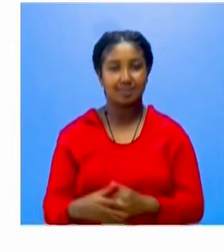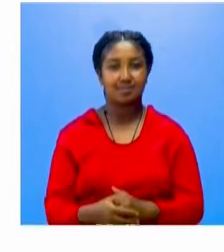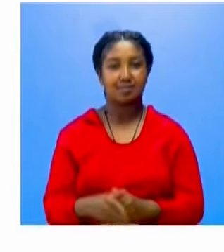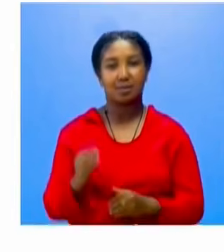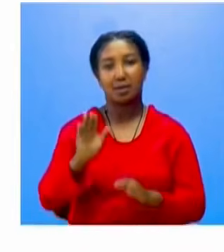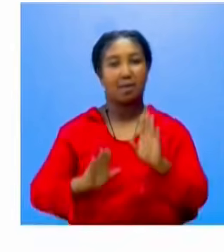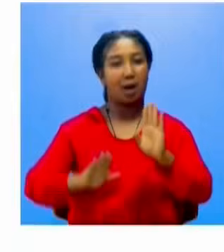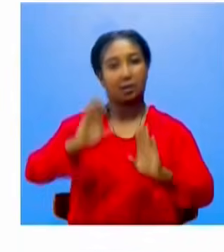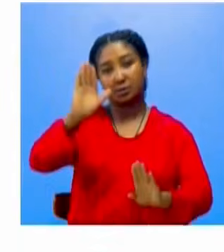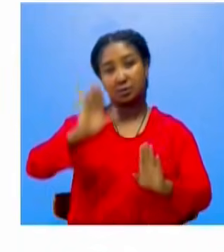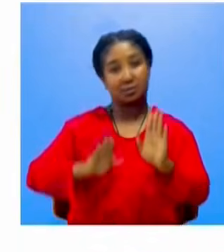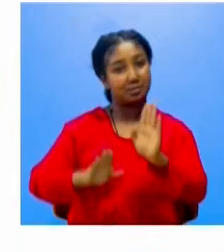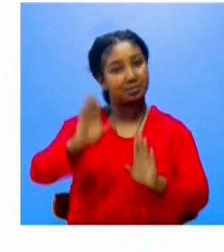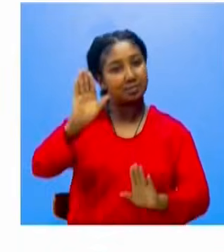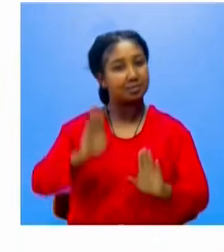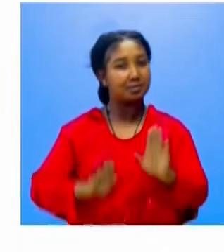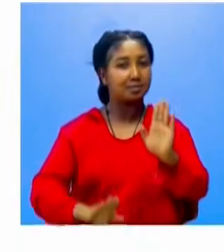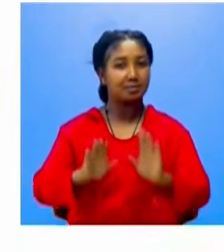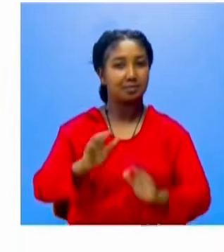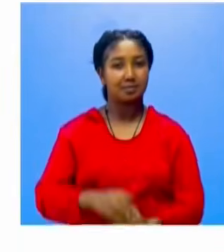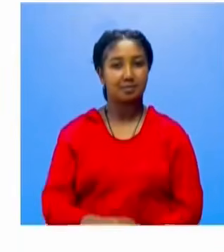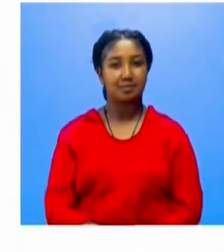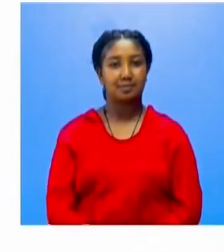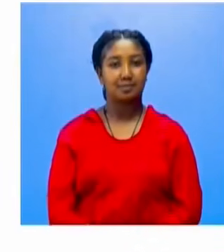the bus.